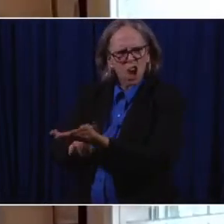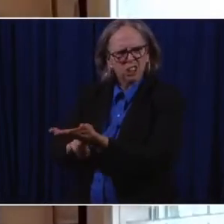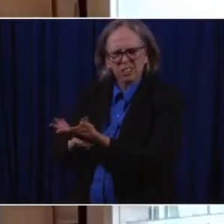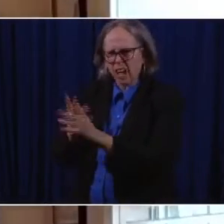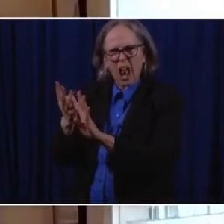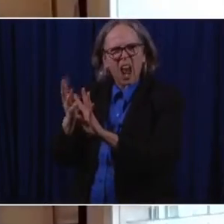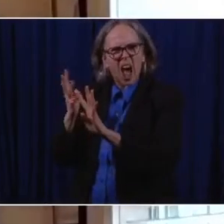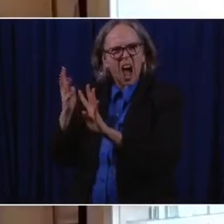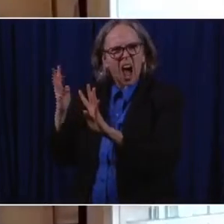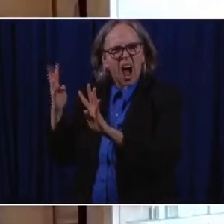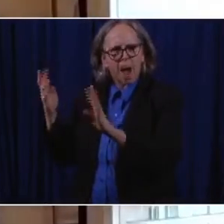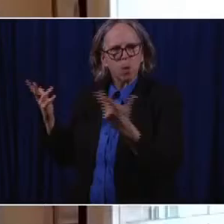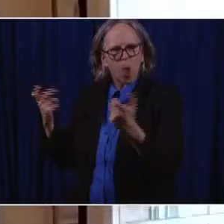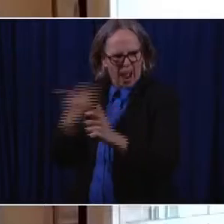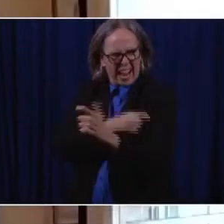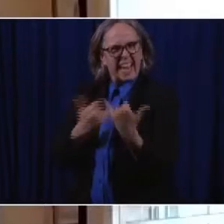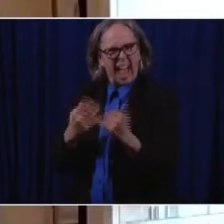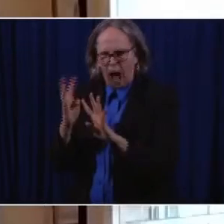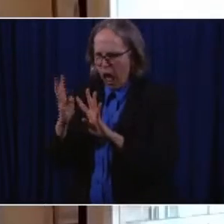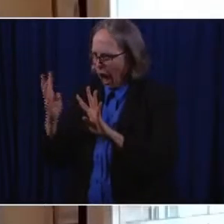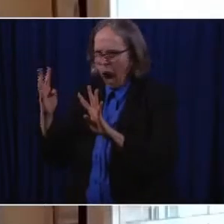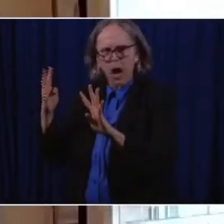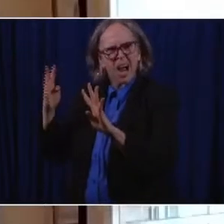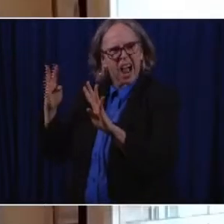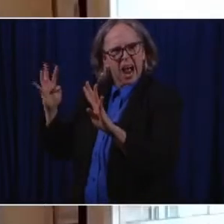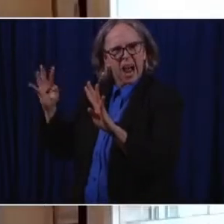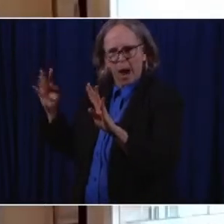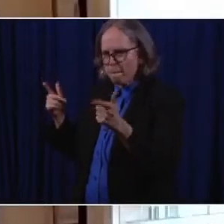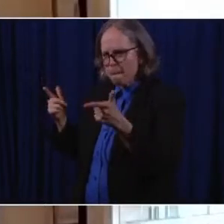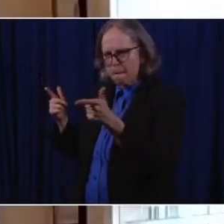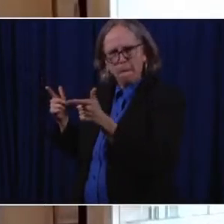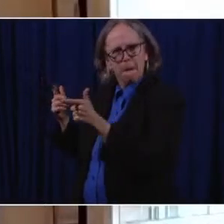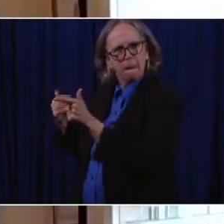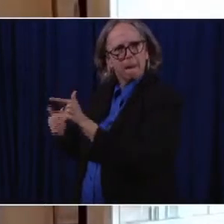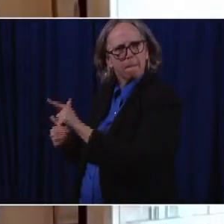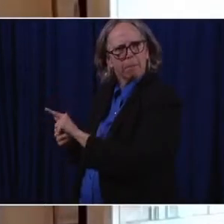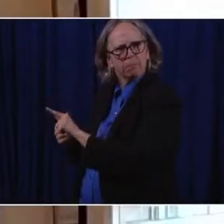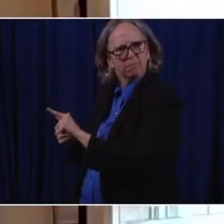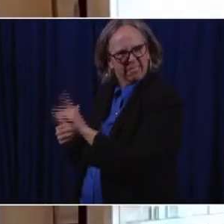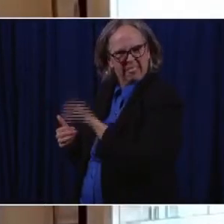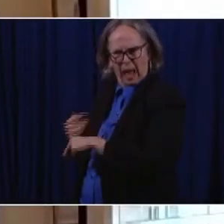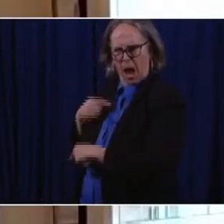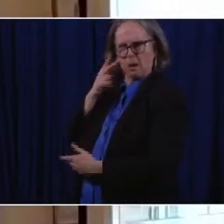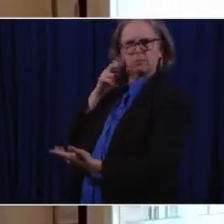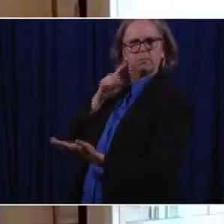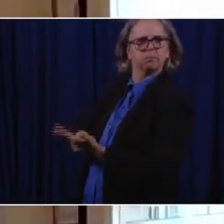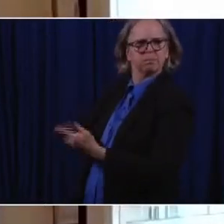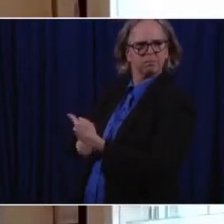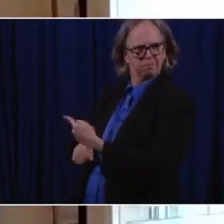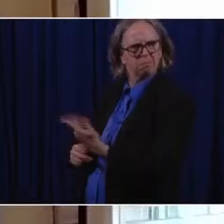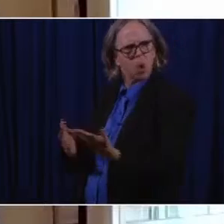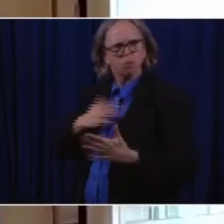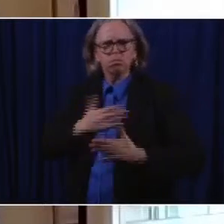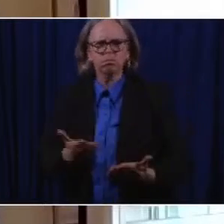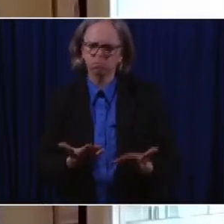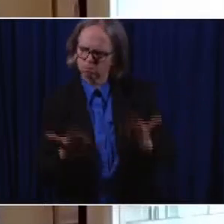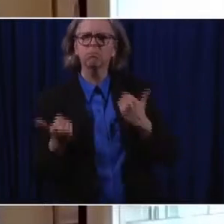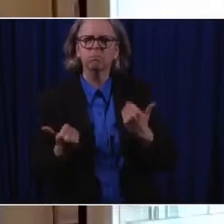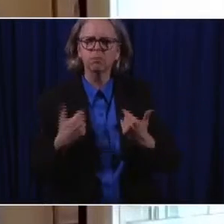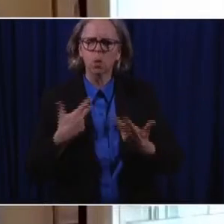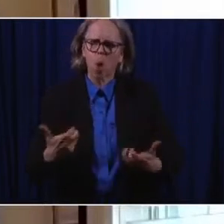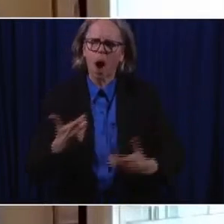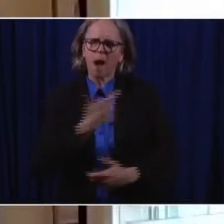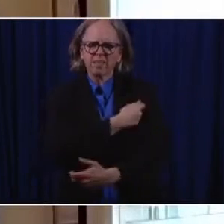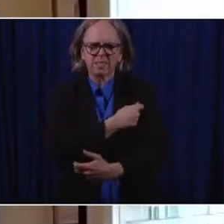broadcast have seen critical care physicians and critical care nurses, emergency room providers do this. These are very